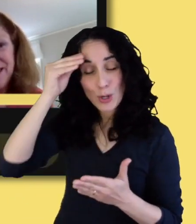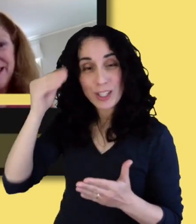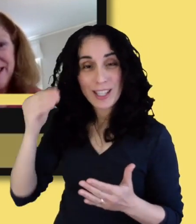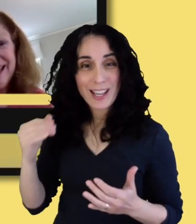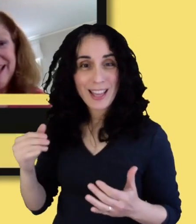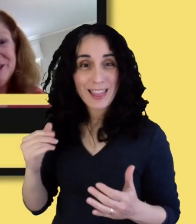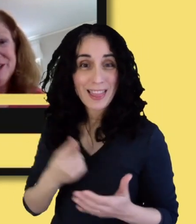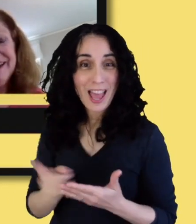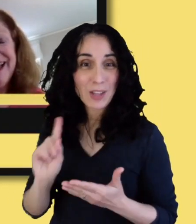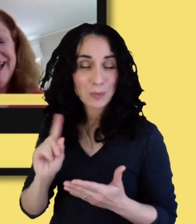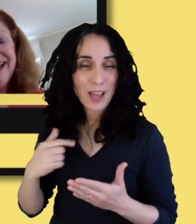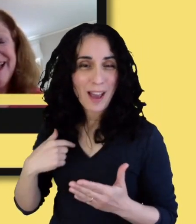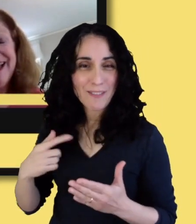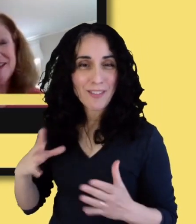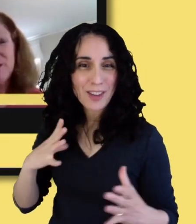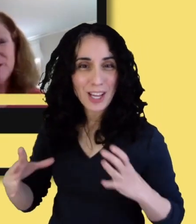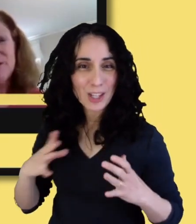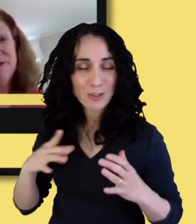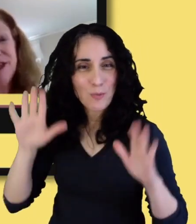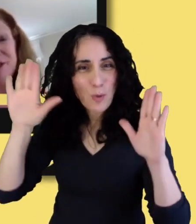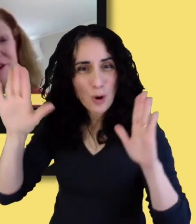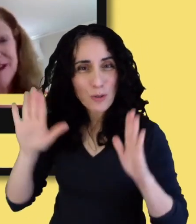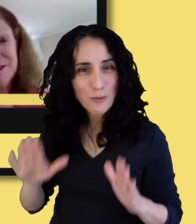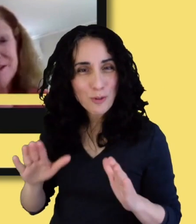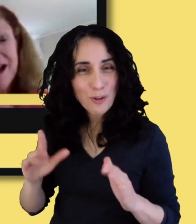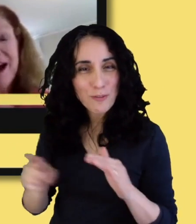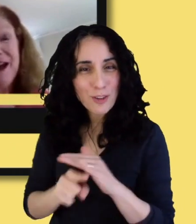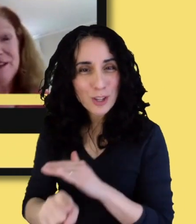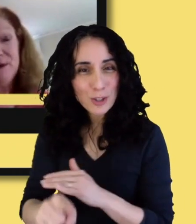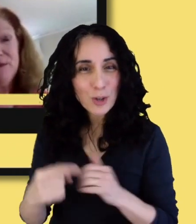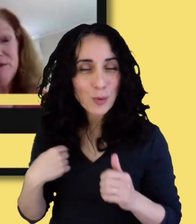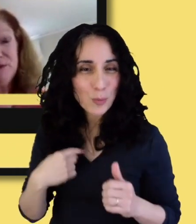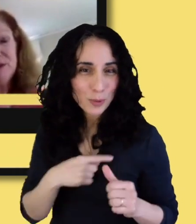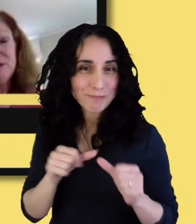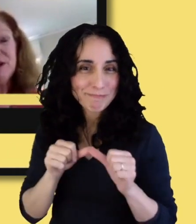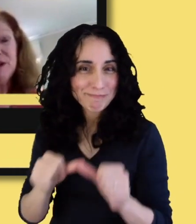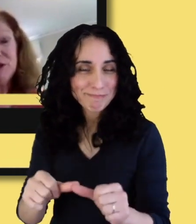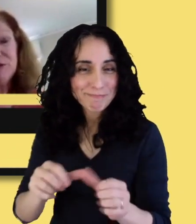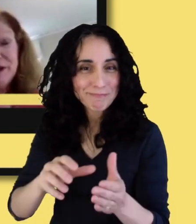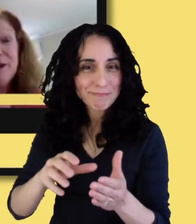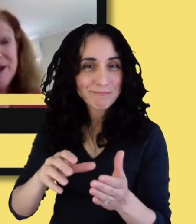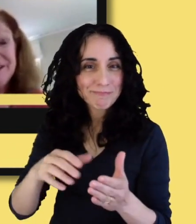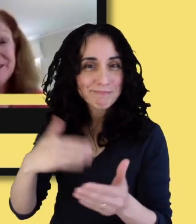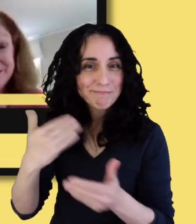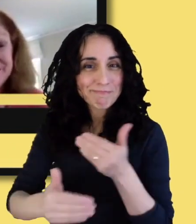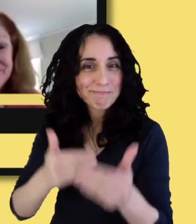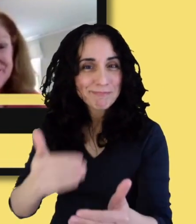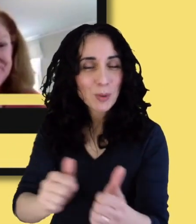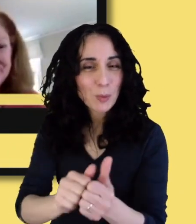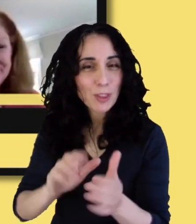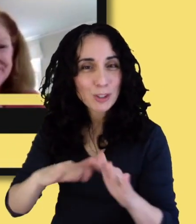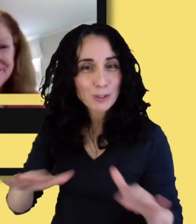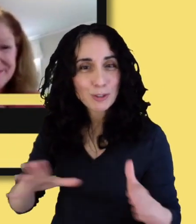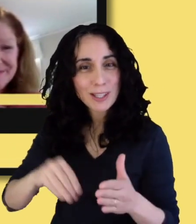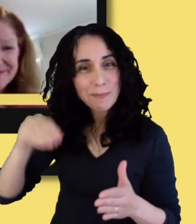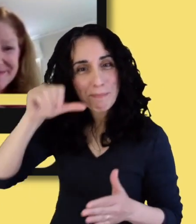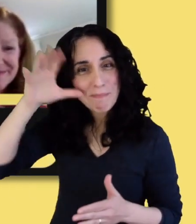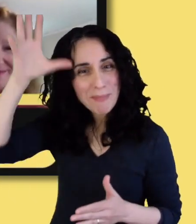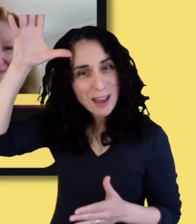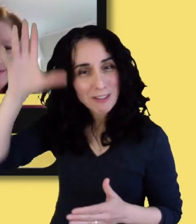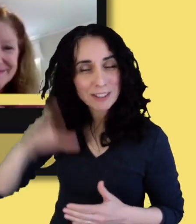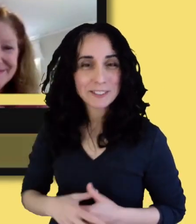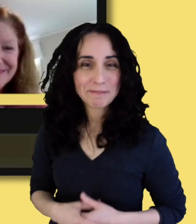off for vacation, and it's just a wonderful adventure as we move through this with our children and our parents.